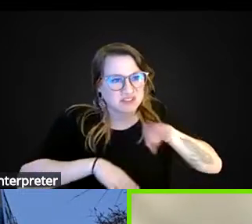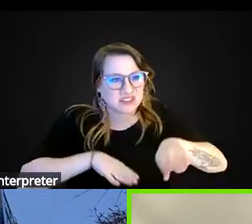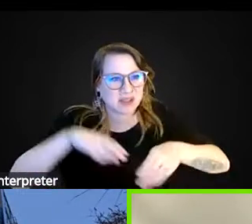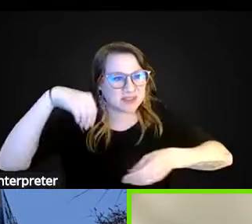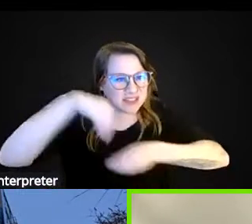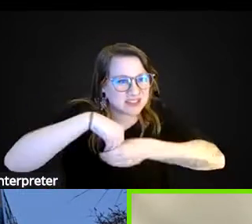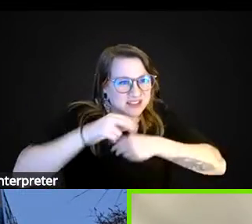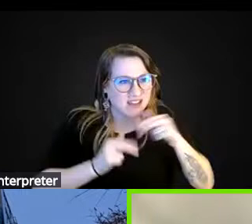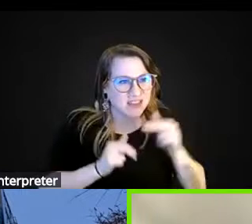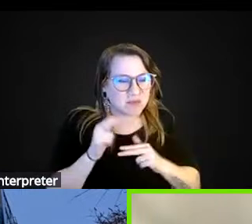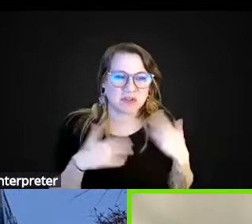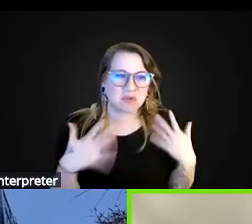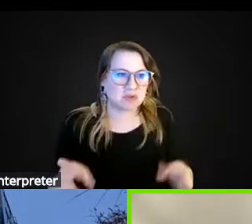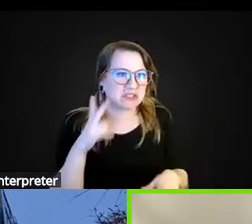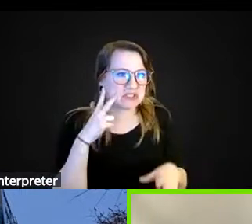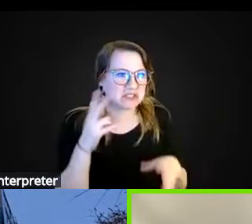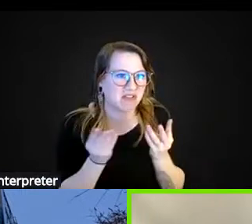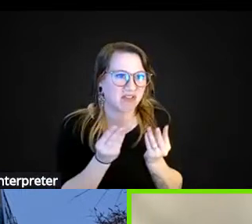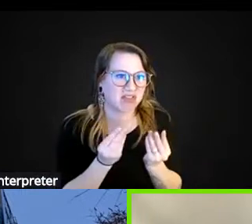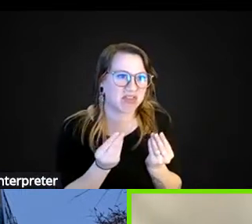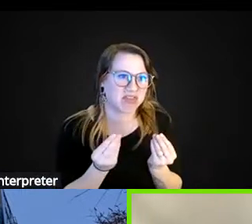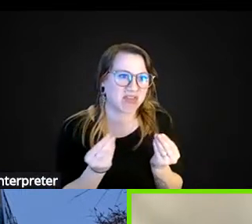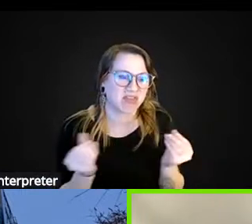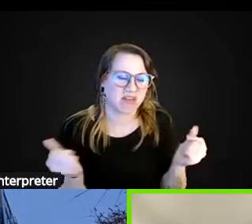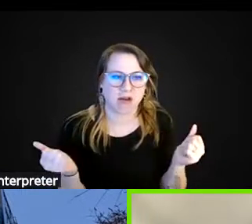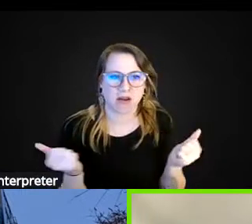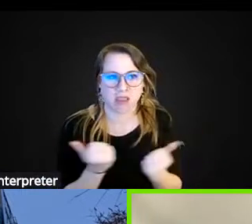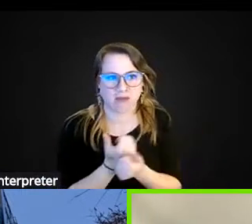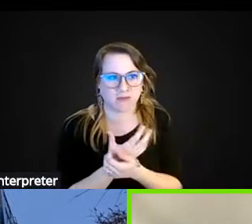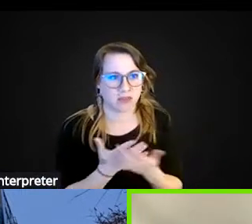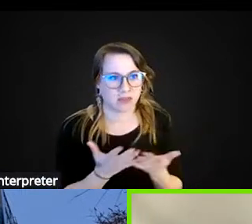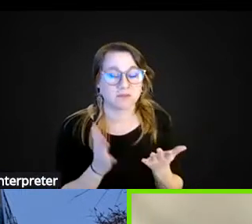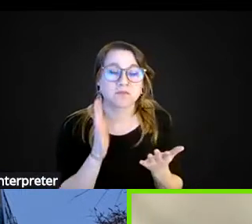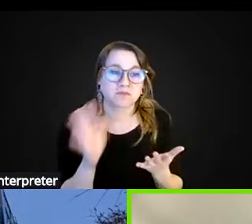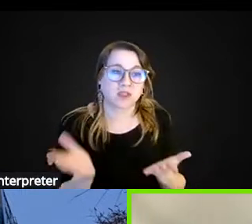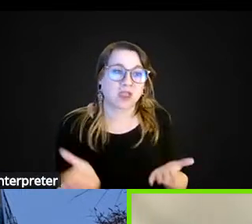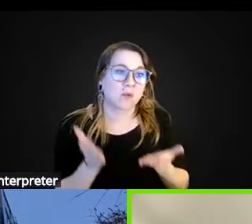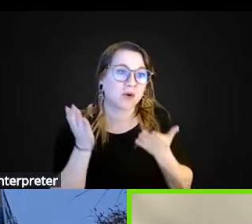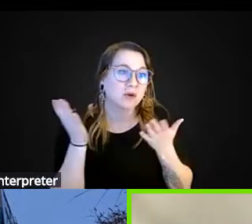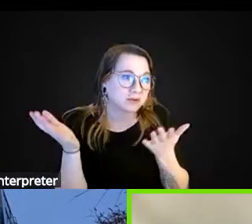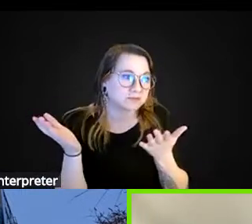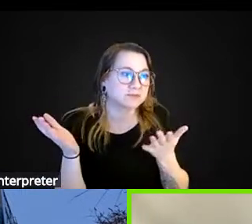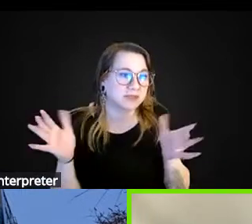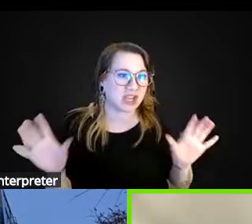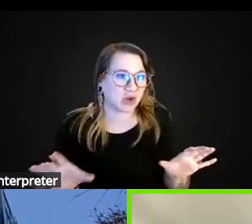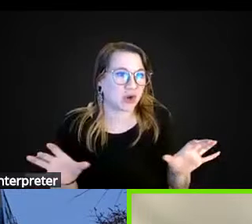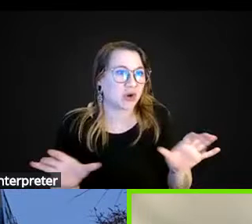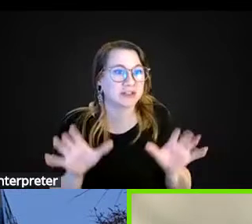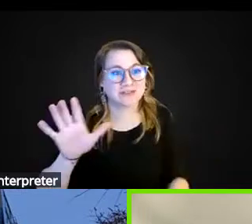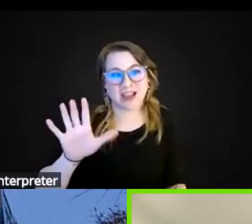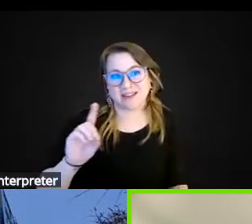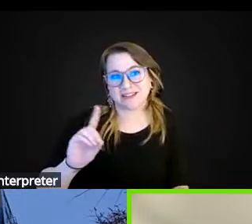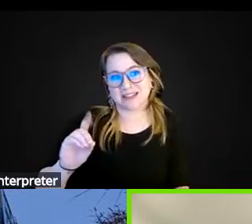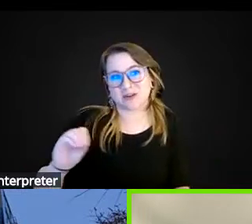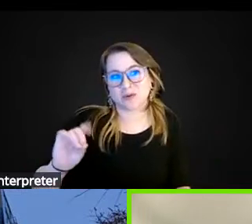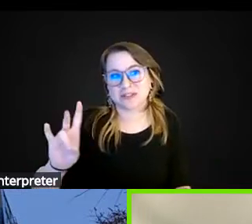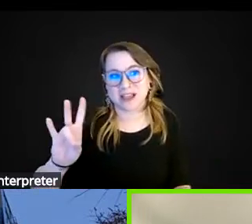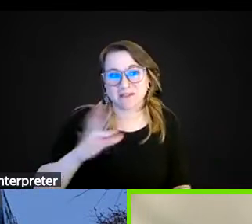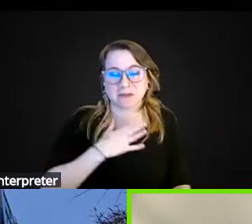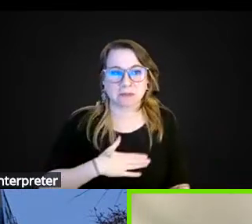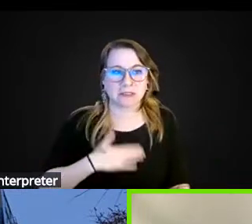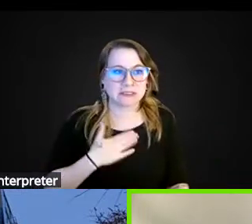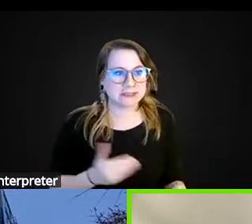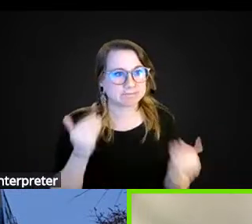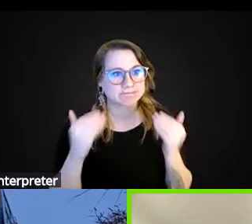building. You can see the rot on everything. So I'm going to encourage the folks at M5D07 to please continue to send me